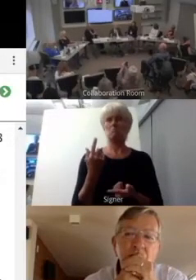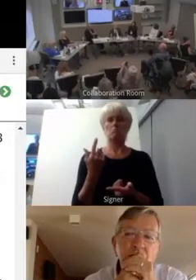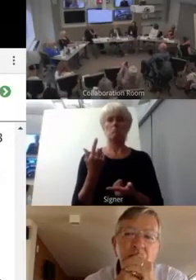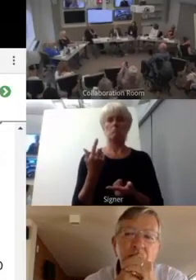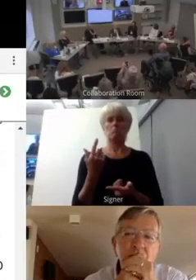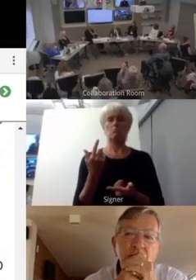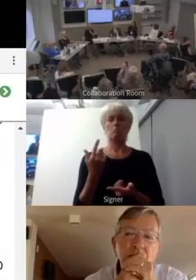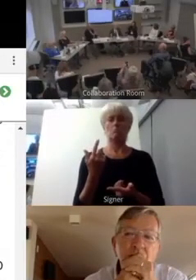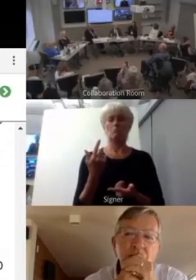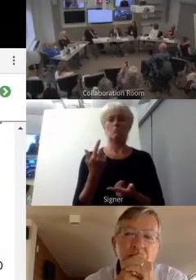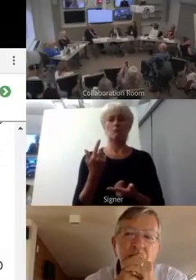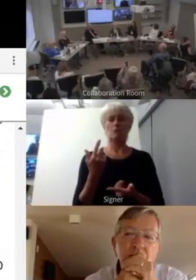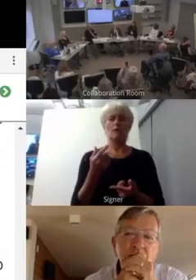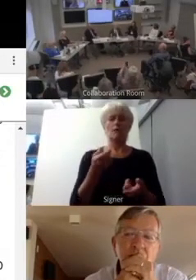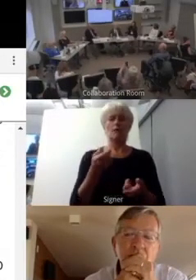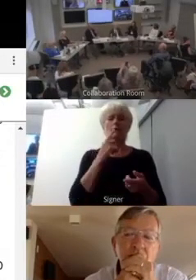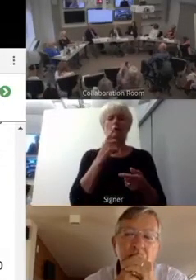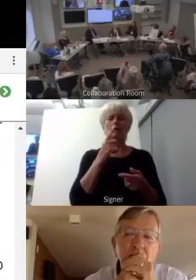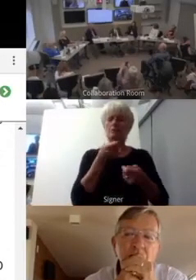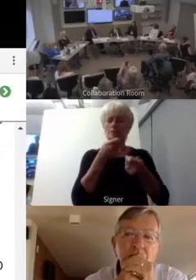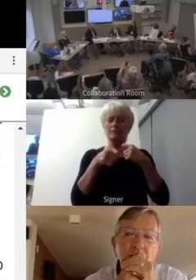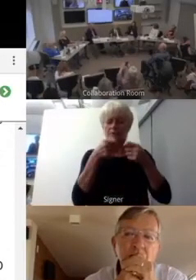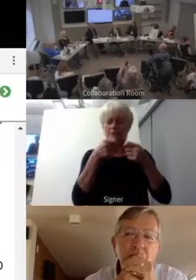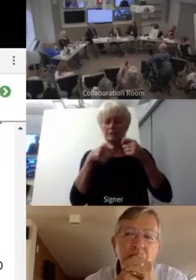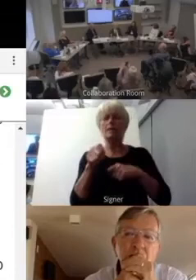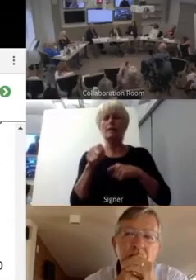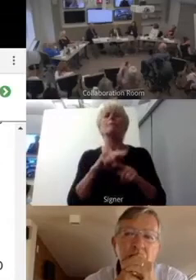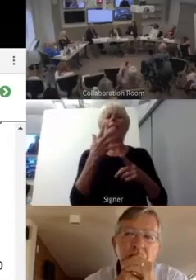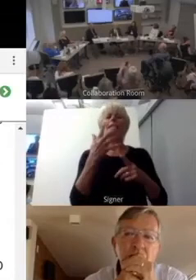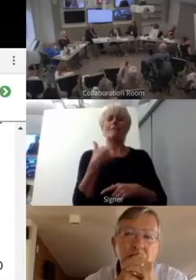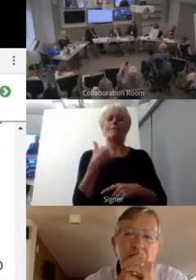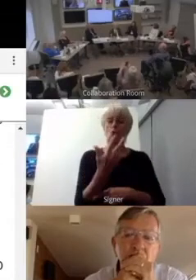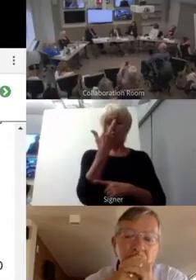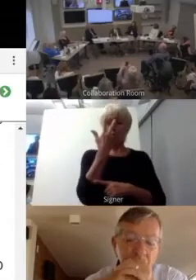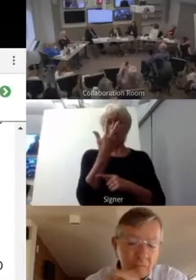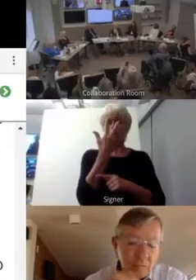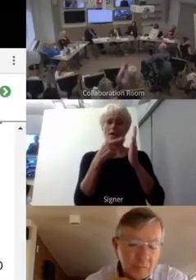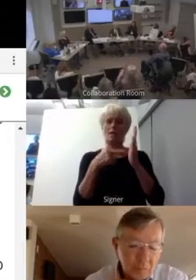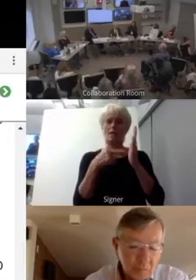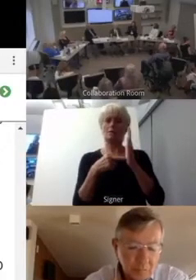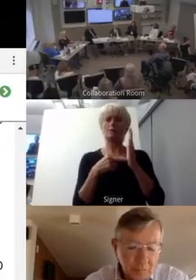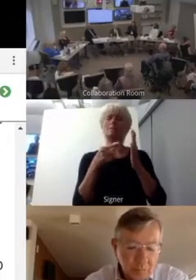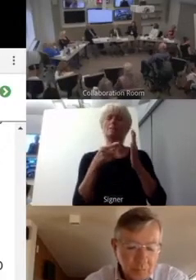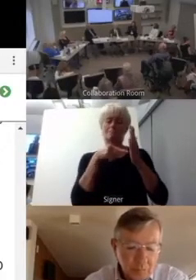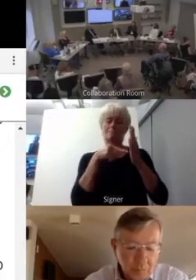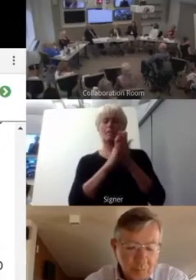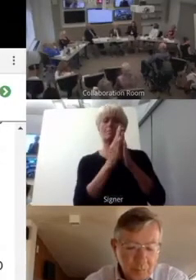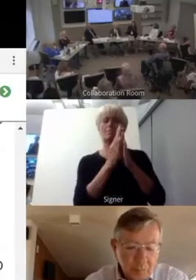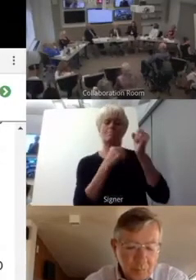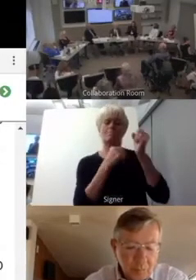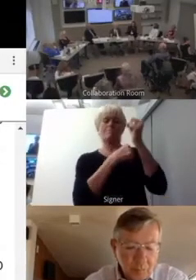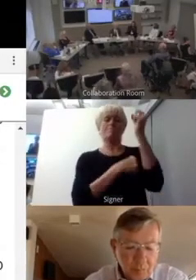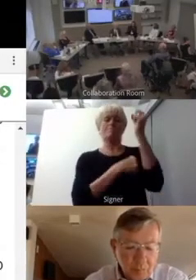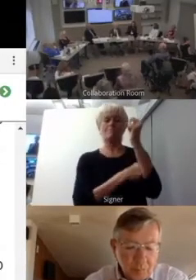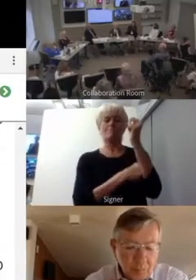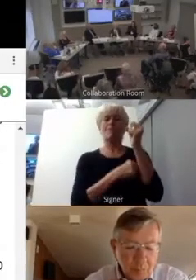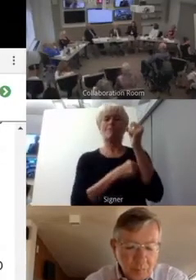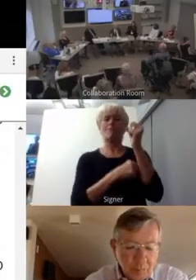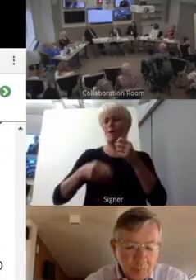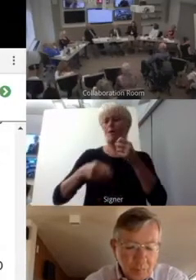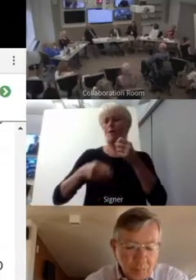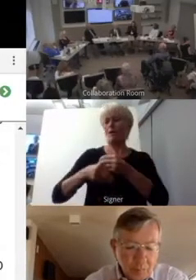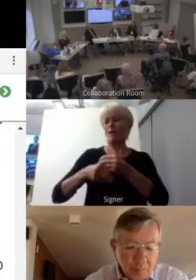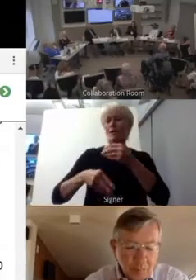three major sets of regulations which serve as a foundation for all the other sets are the regulations on customer